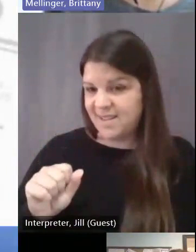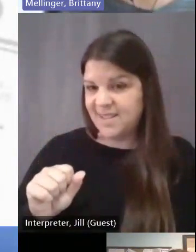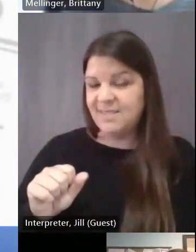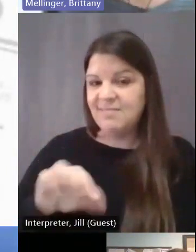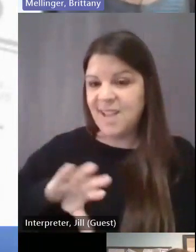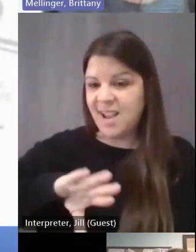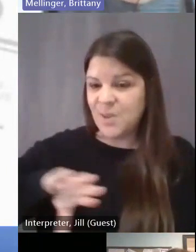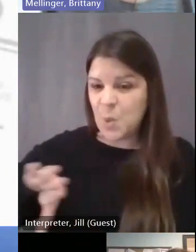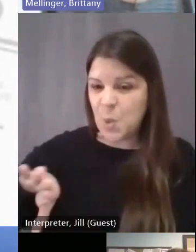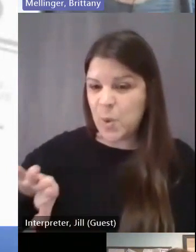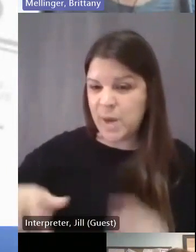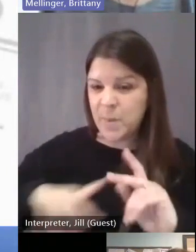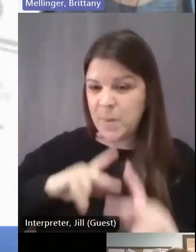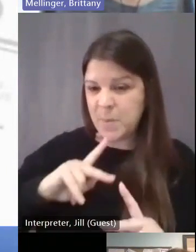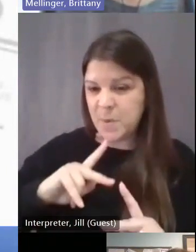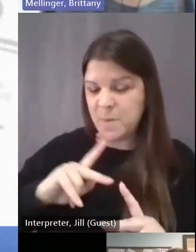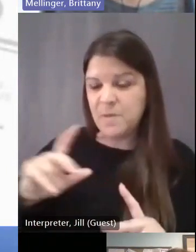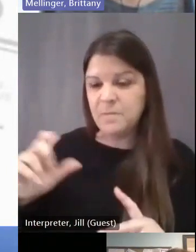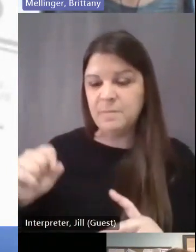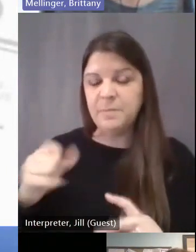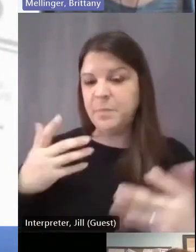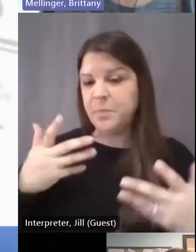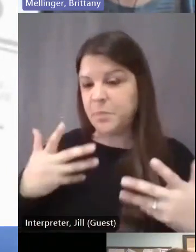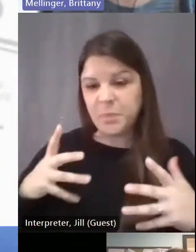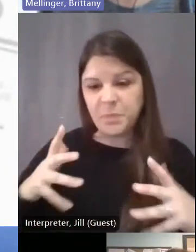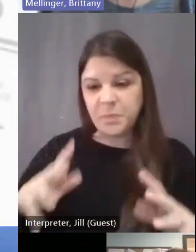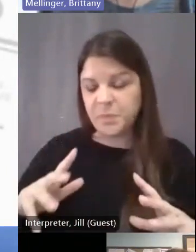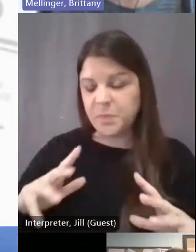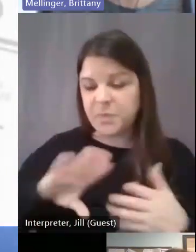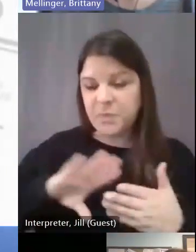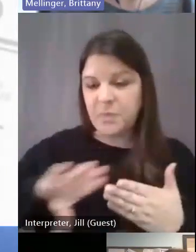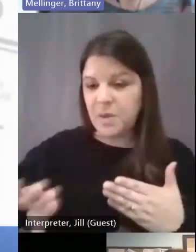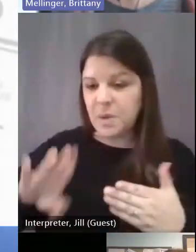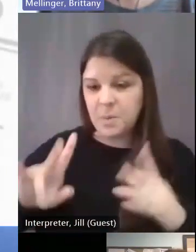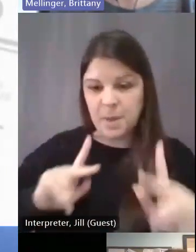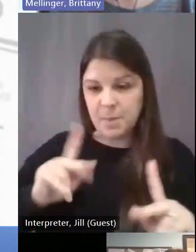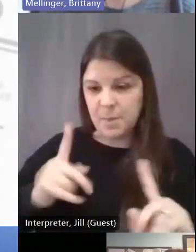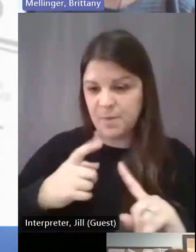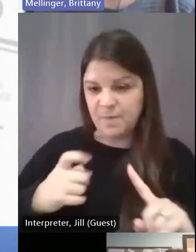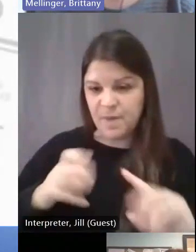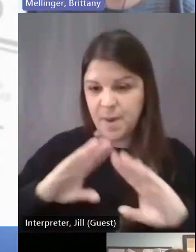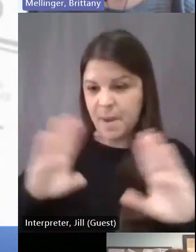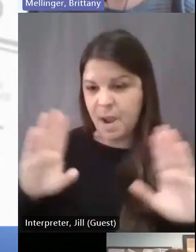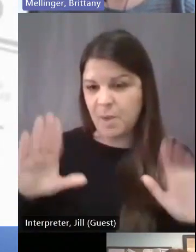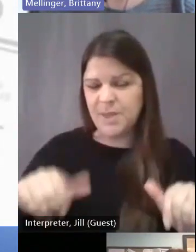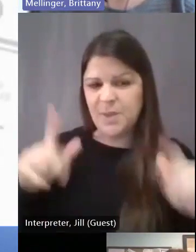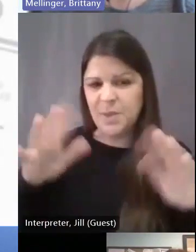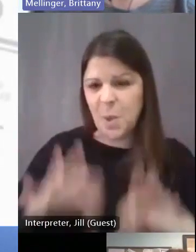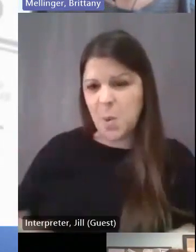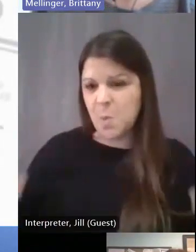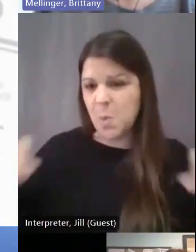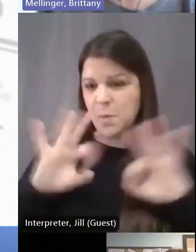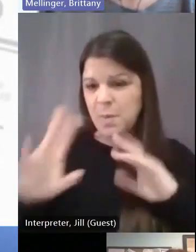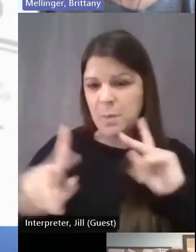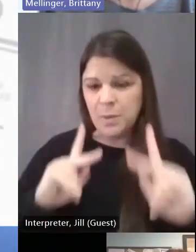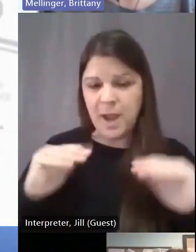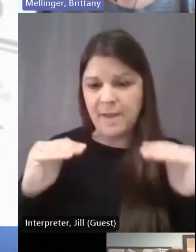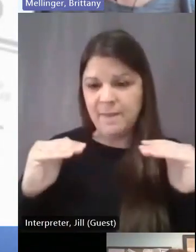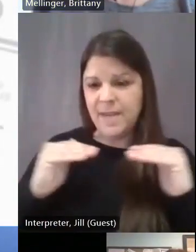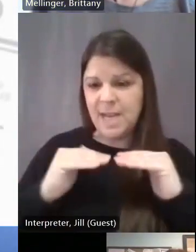folks. So we never want to exclude folks from housing, since it's so important for folks to have equal access